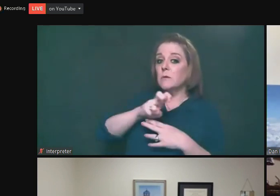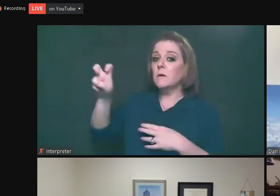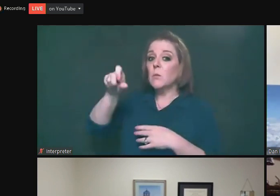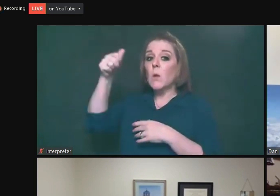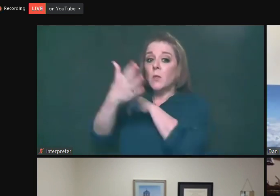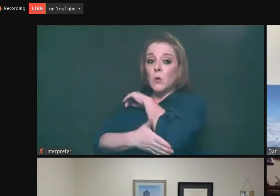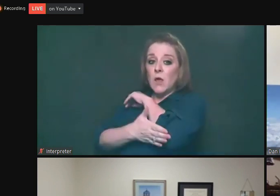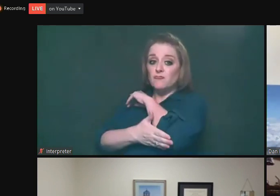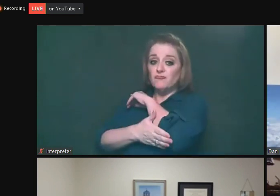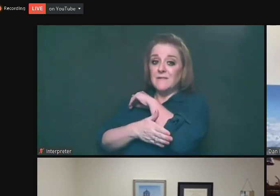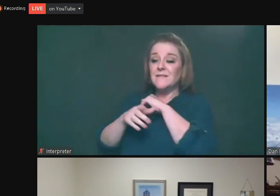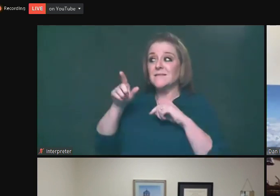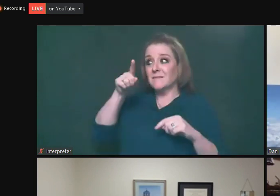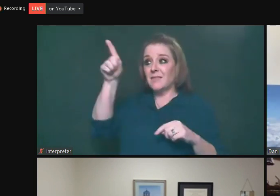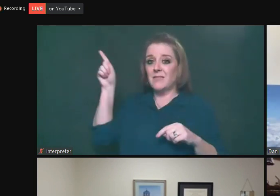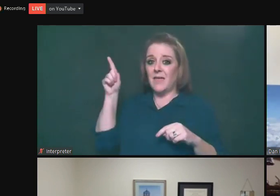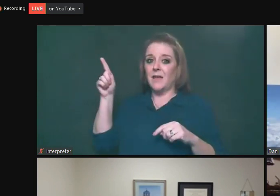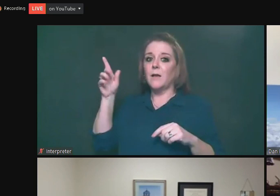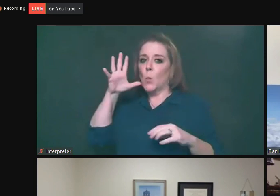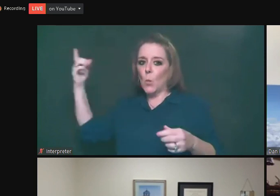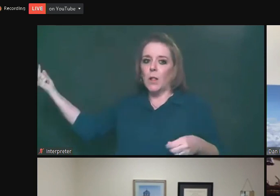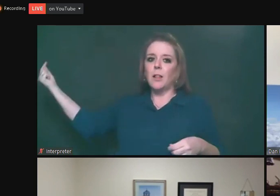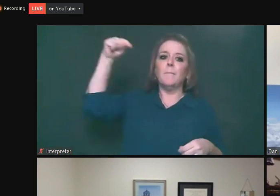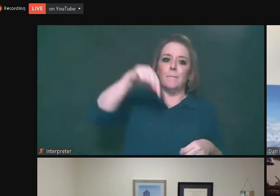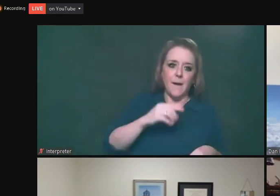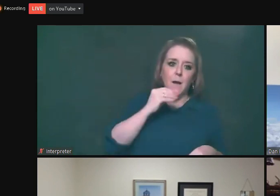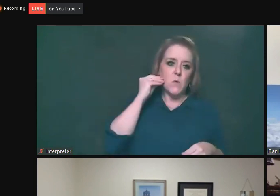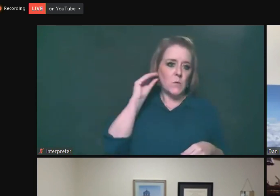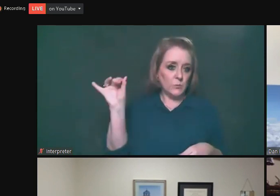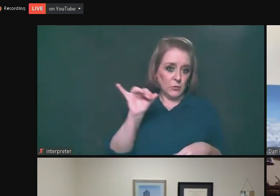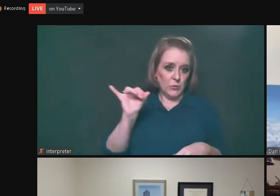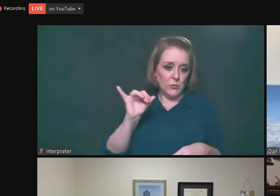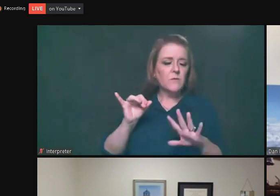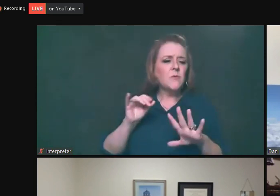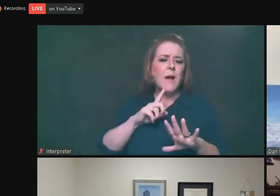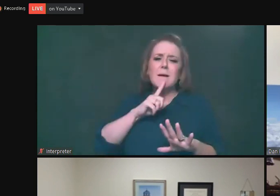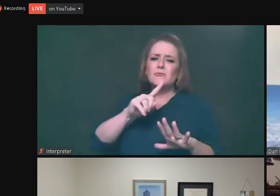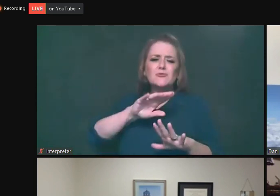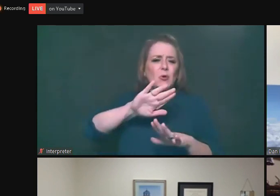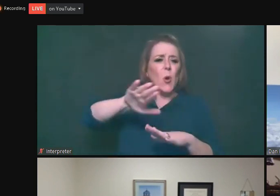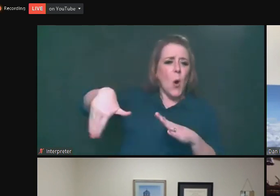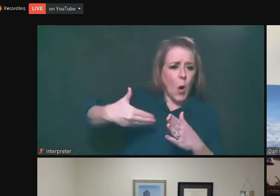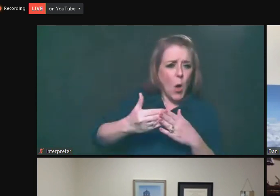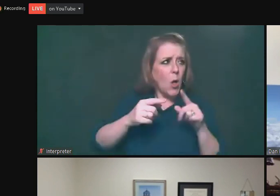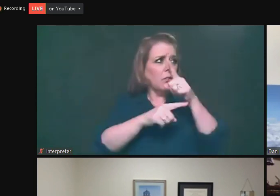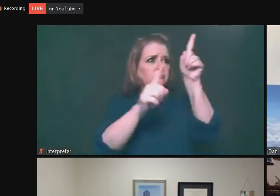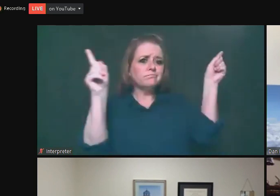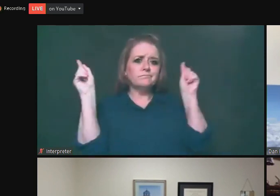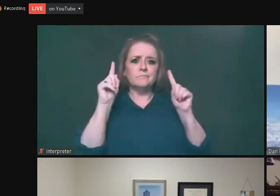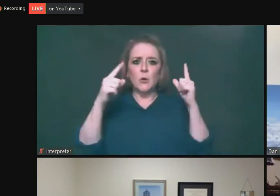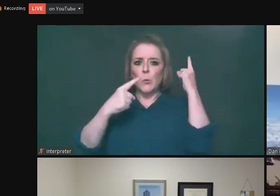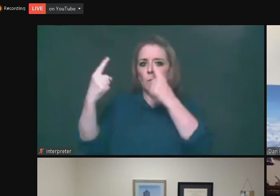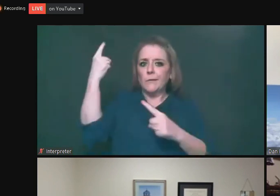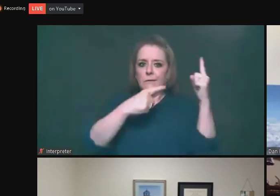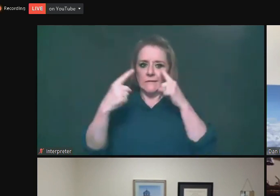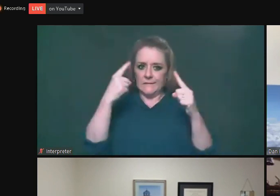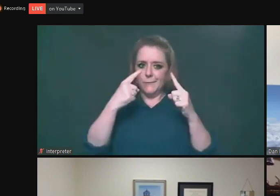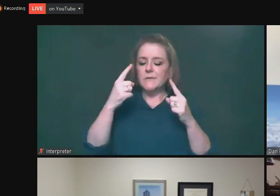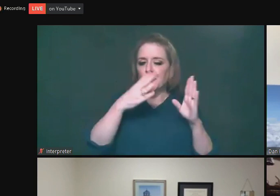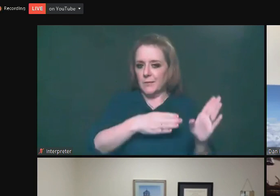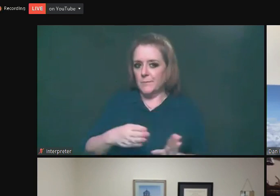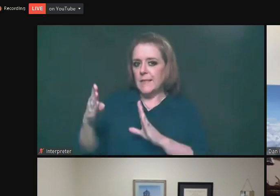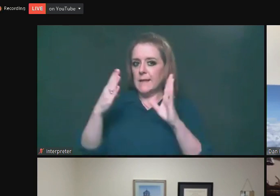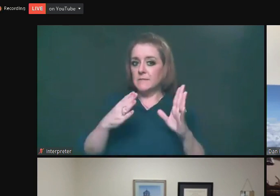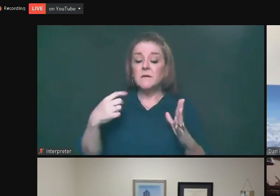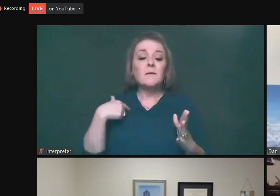who will be returning as well. So I'm sure all of that's going to be taken into consideration, and because we want